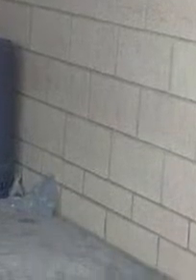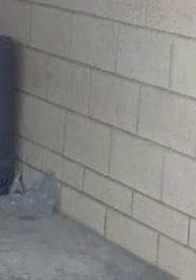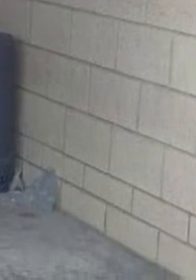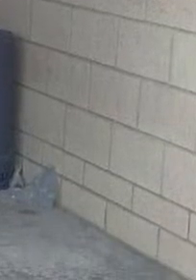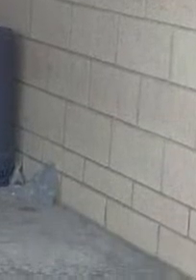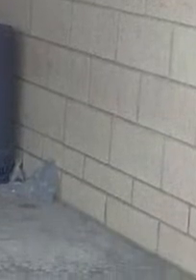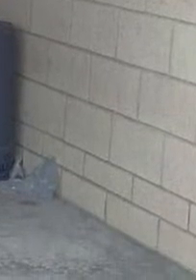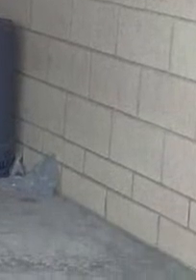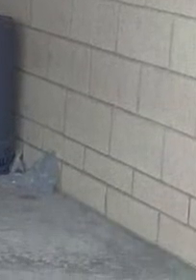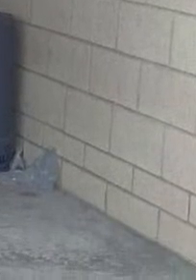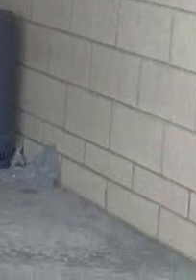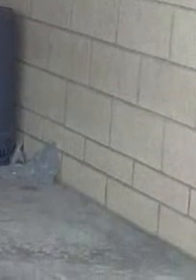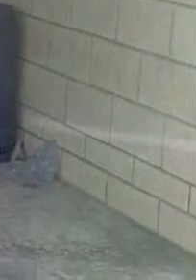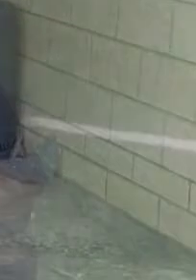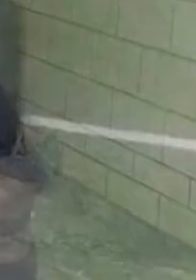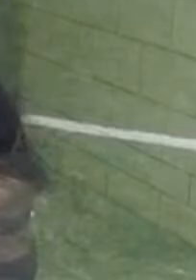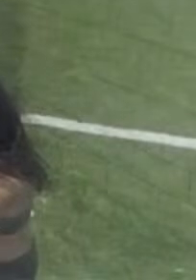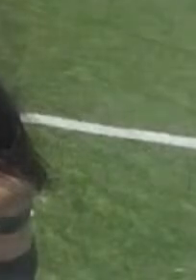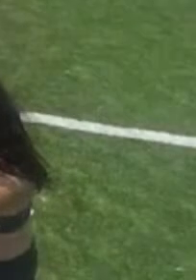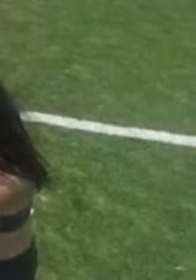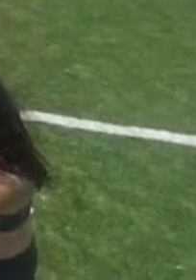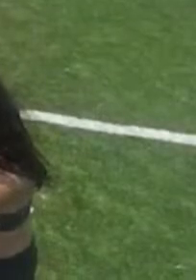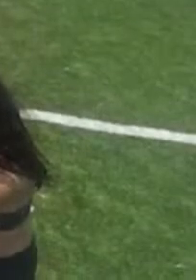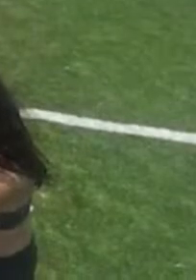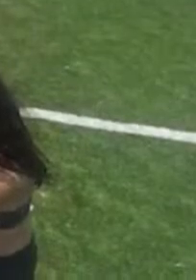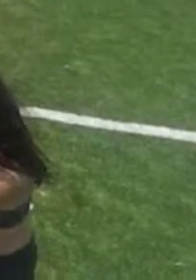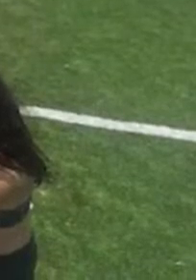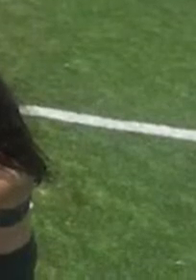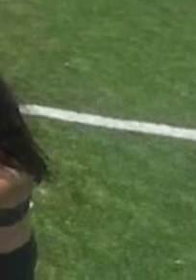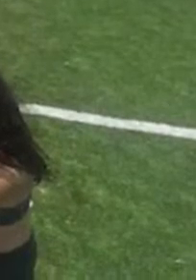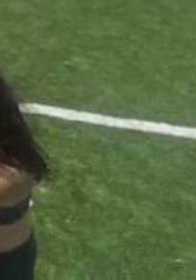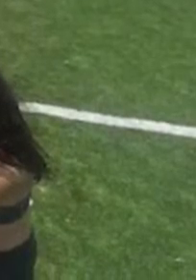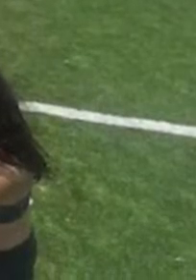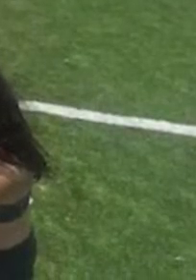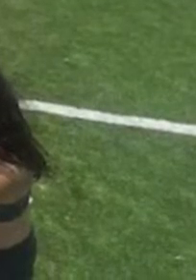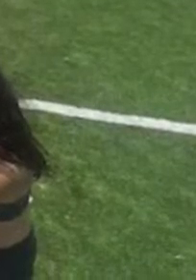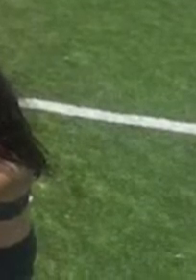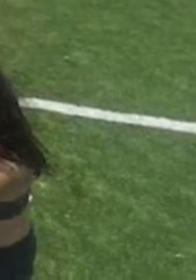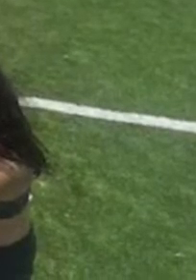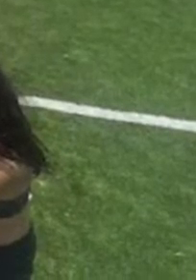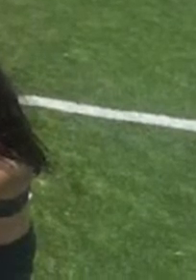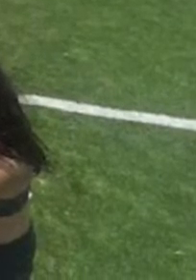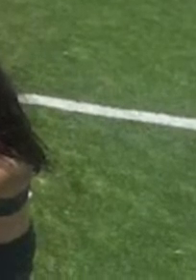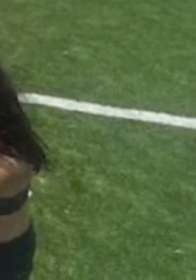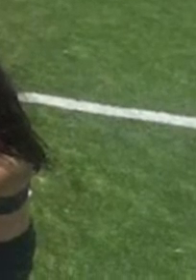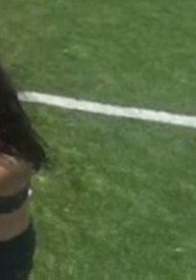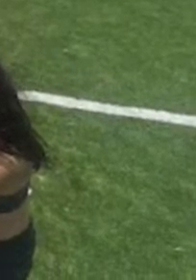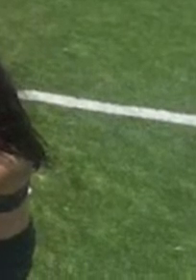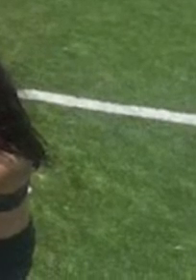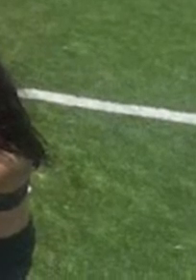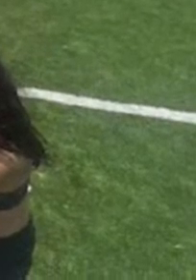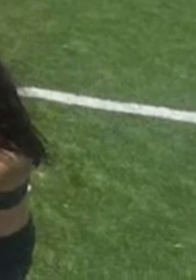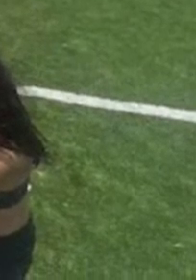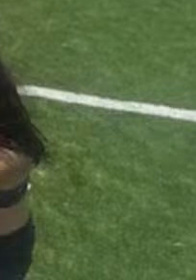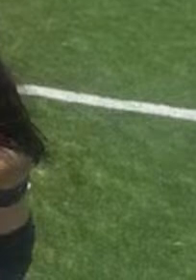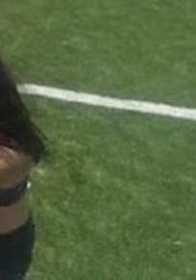been around. I felt some pain, I've seen some things, but I'm here now. Those good old